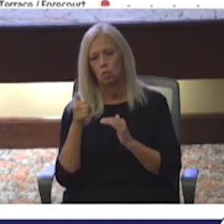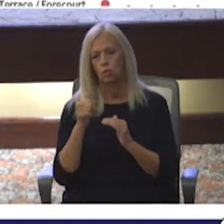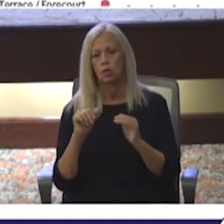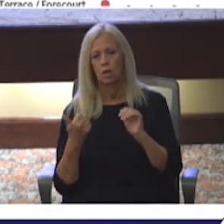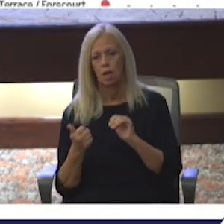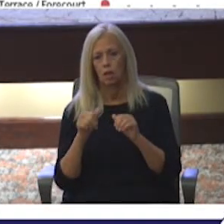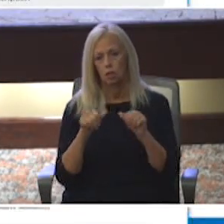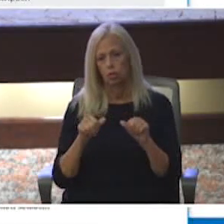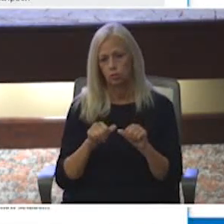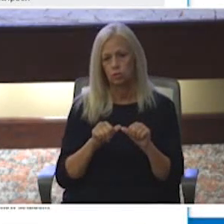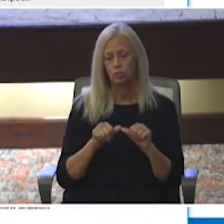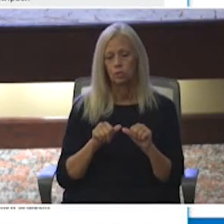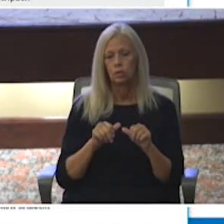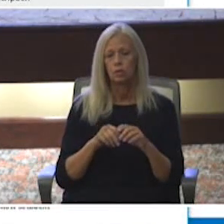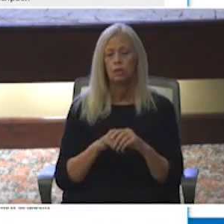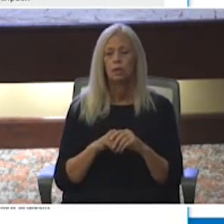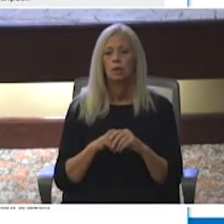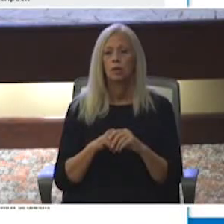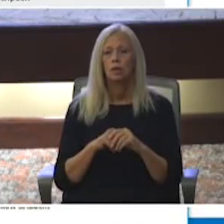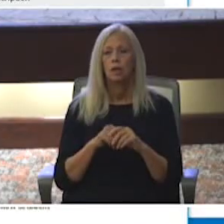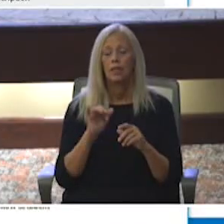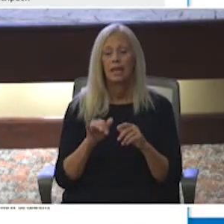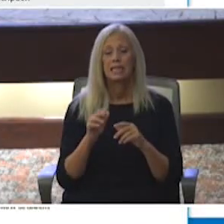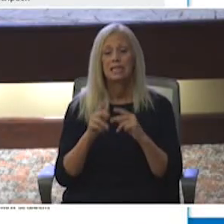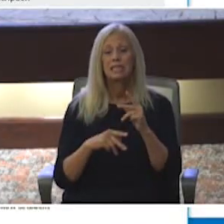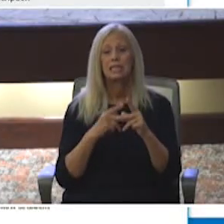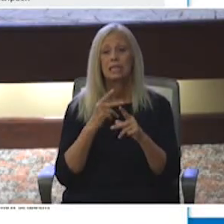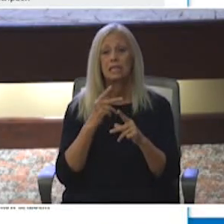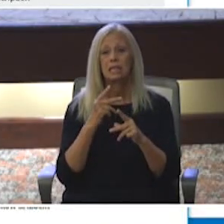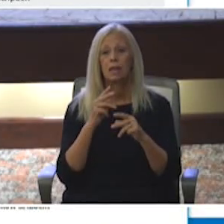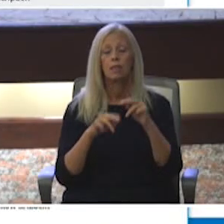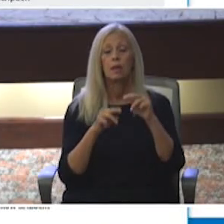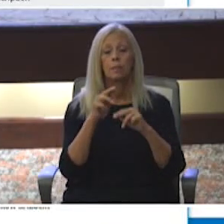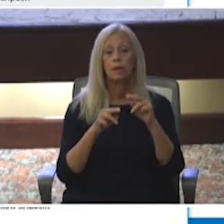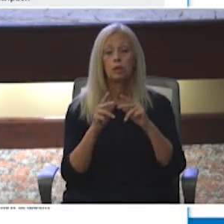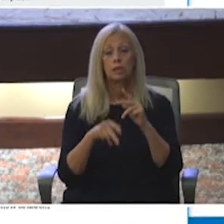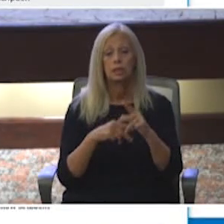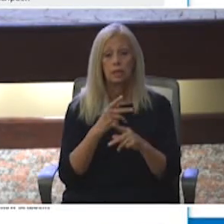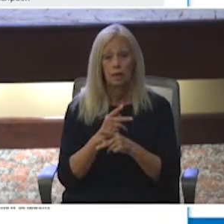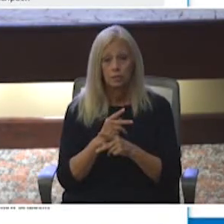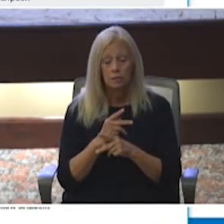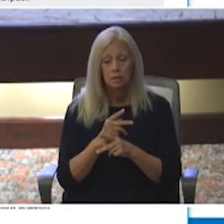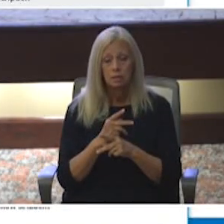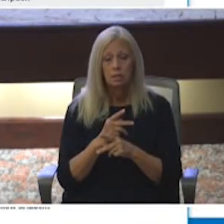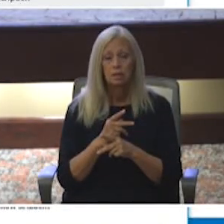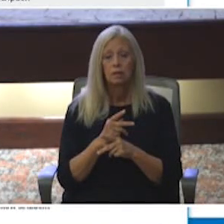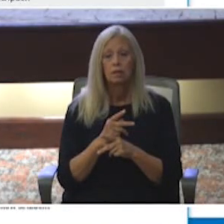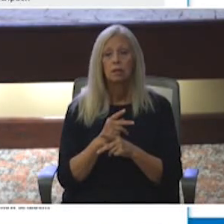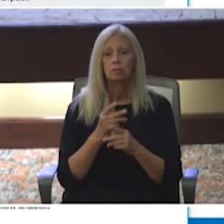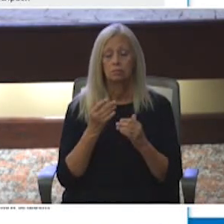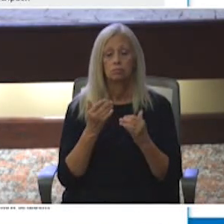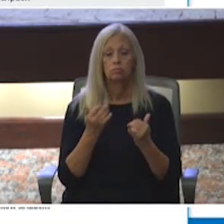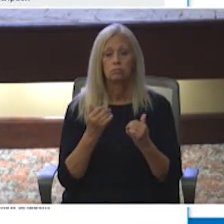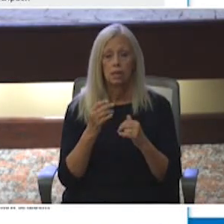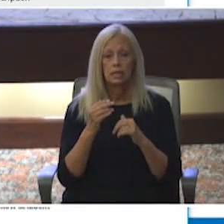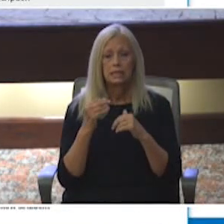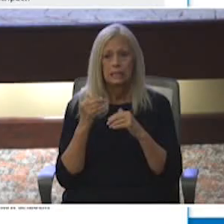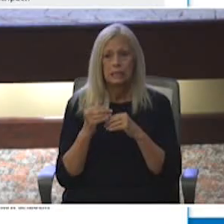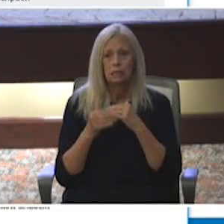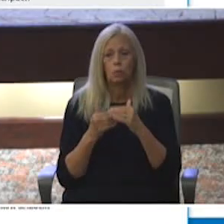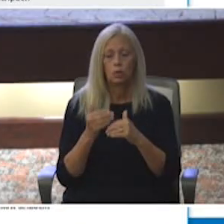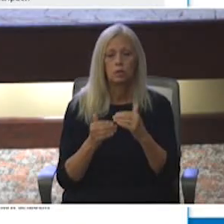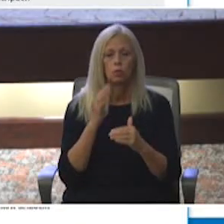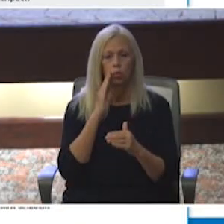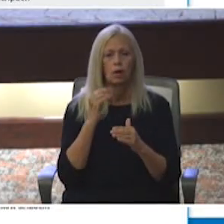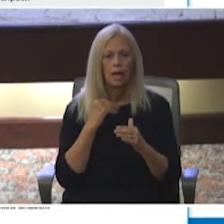types that are allowed. These are the building types that we've started to define. These are all very much in process. We're going to have photos